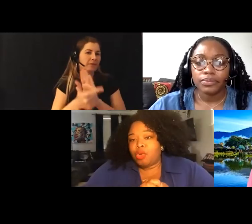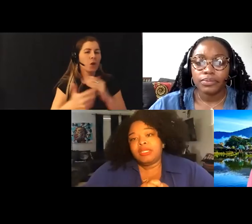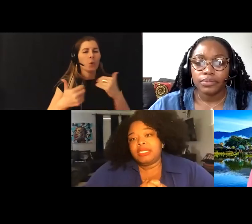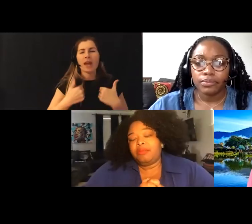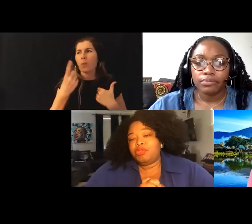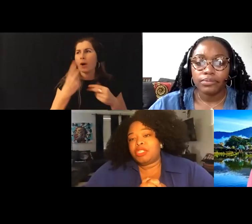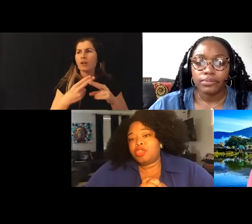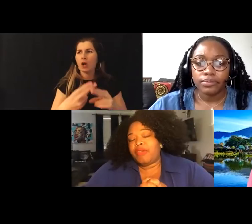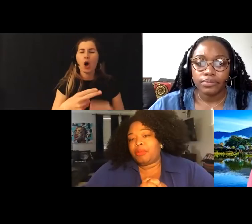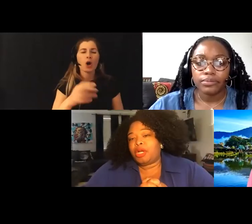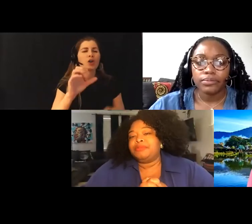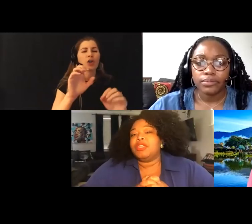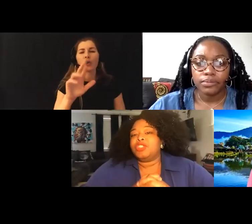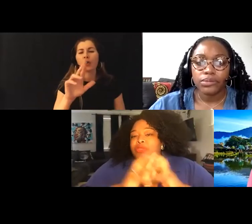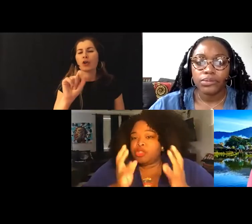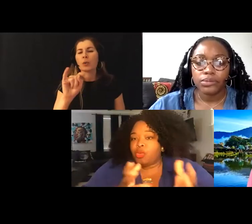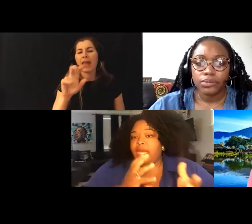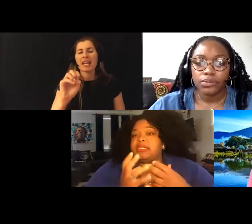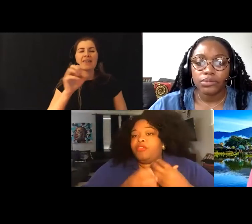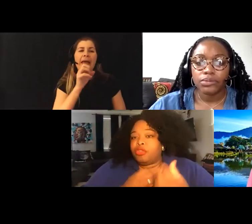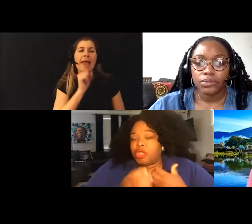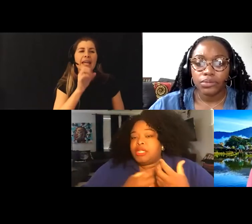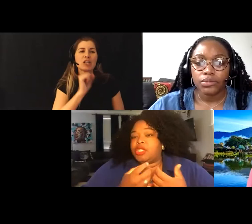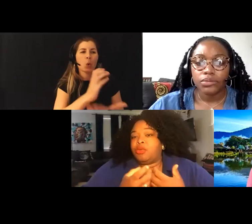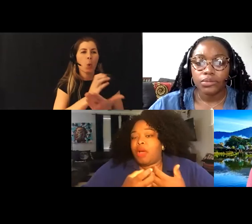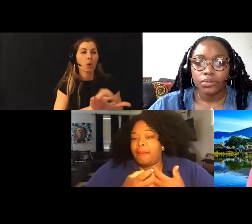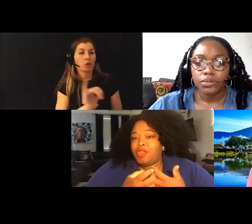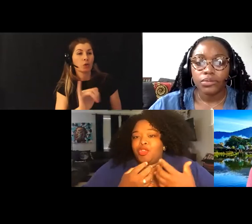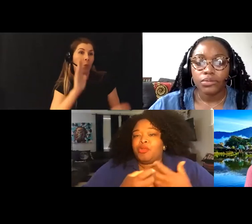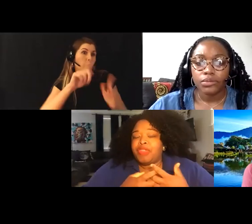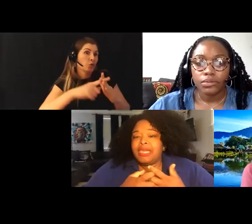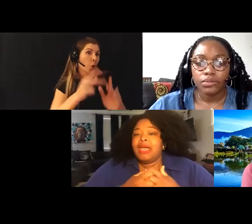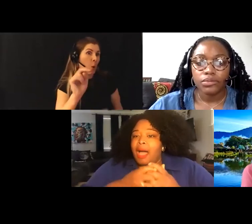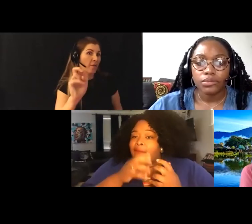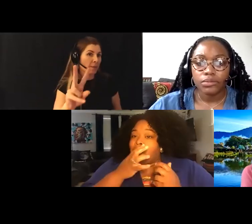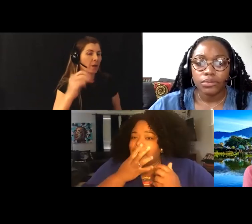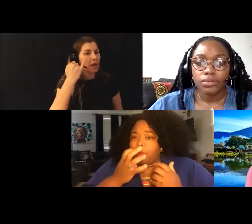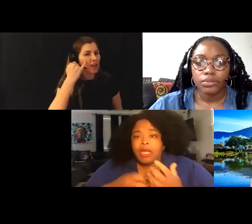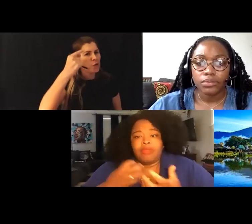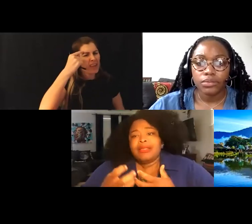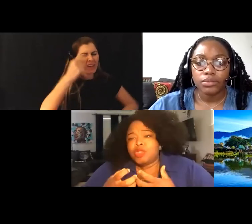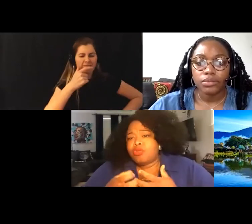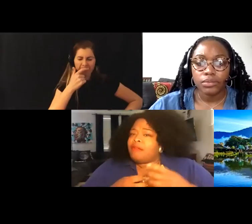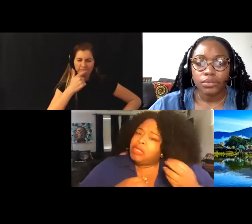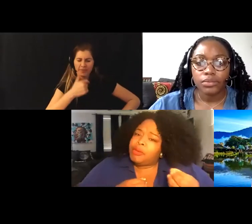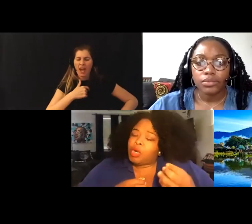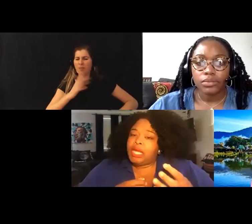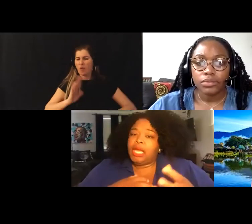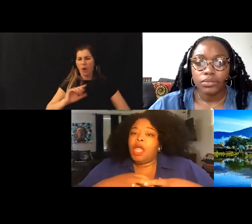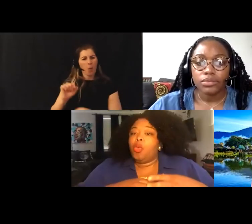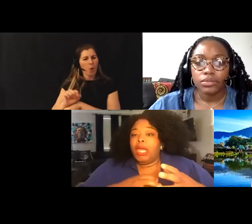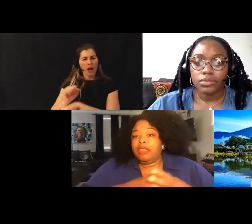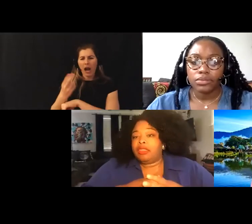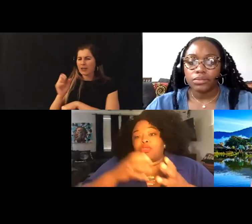aging course that debuts this November. So these are ways if you're looking to, you're thinking, huh, I've only been working with high school, or I've only been